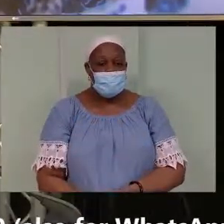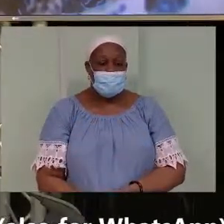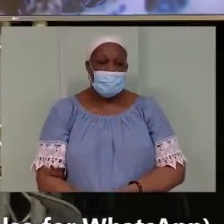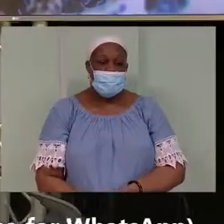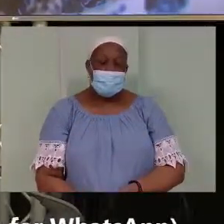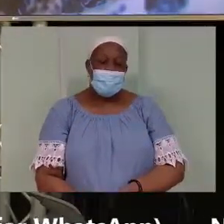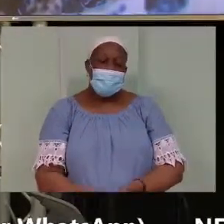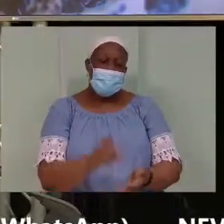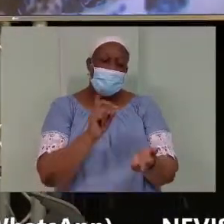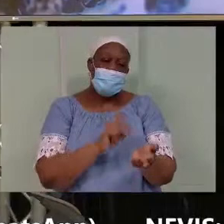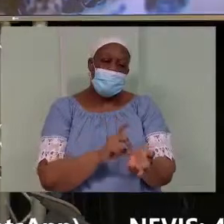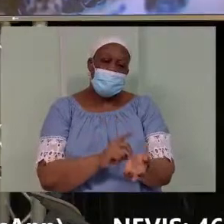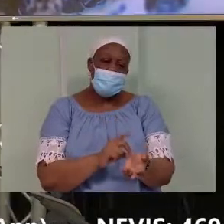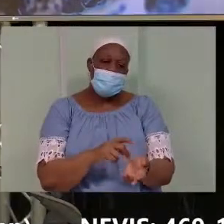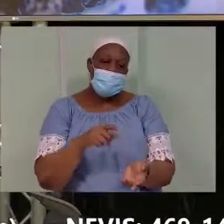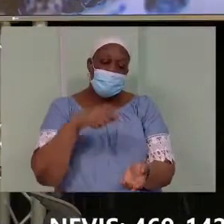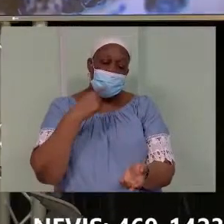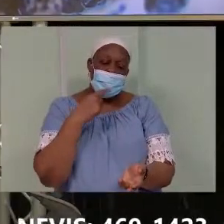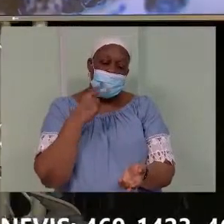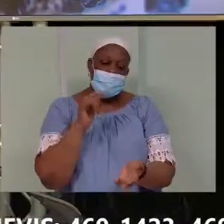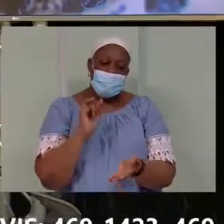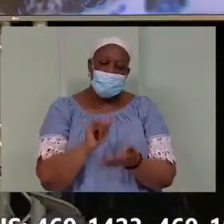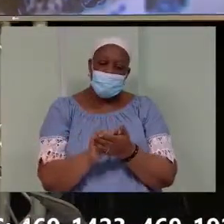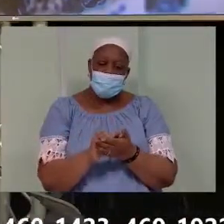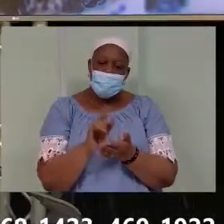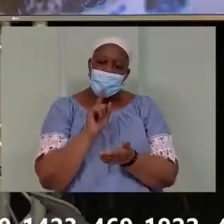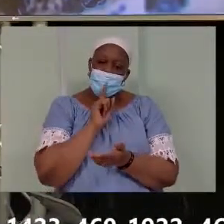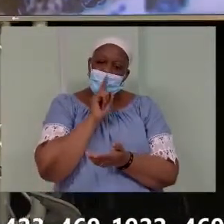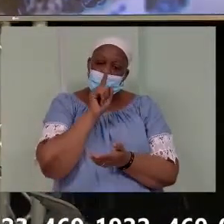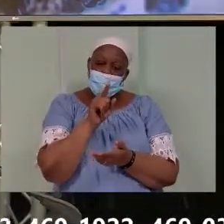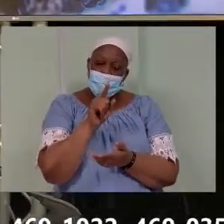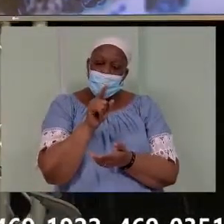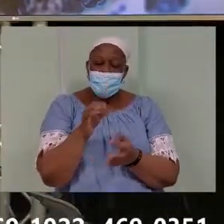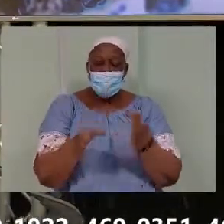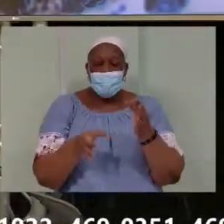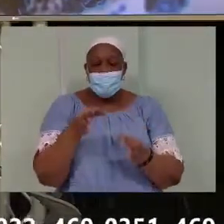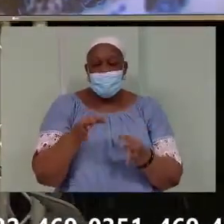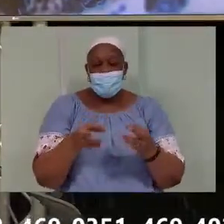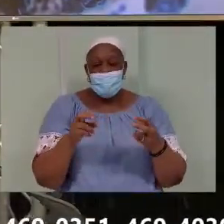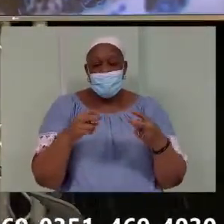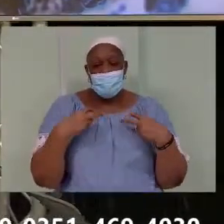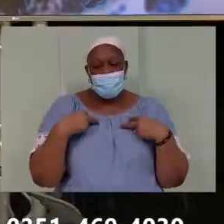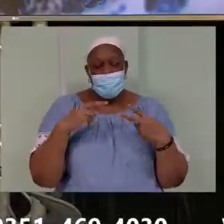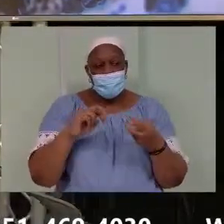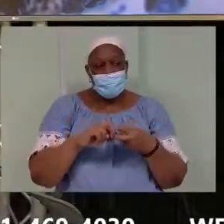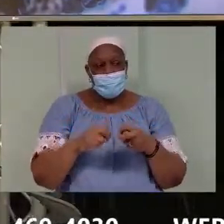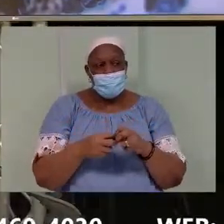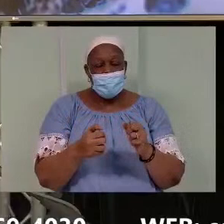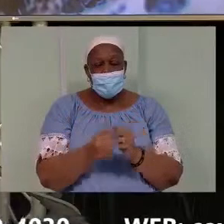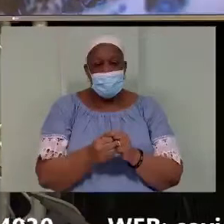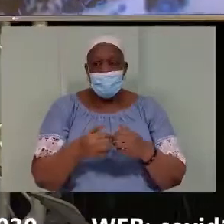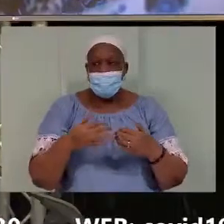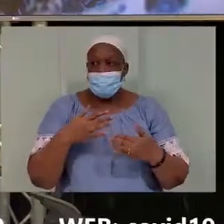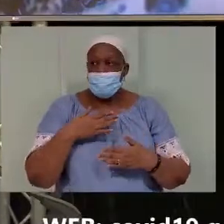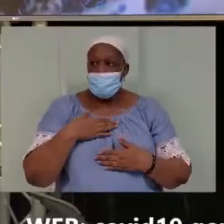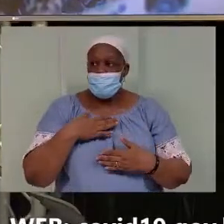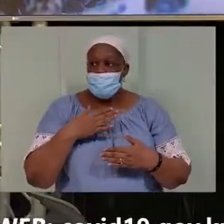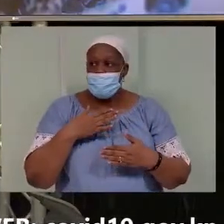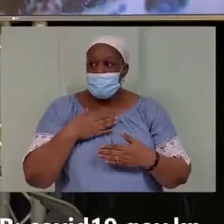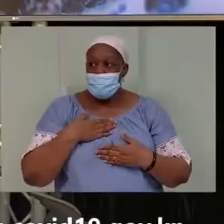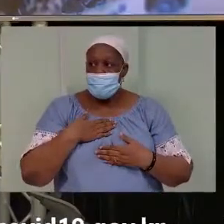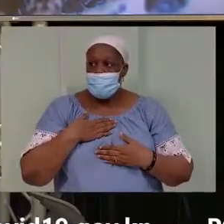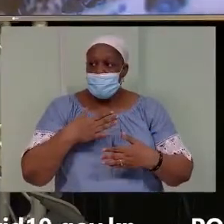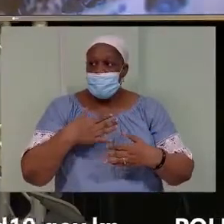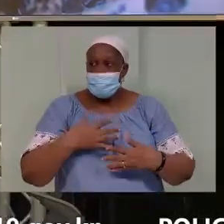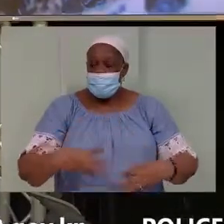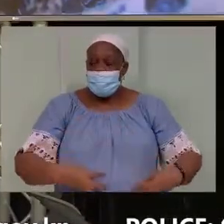Dr. Wilkinson confirm if this is true? If it is, should we as parents